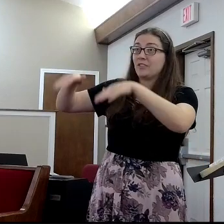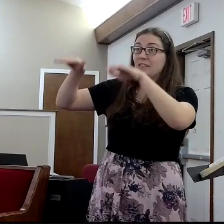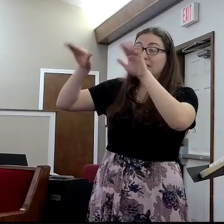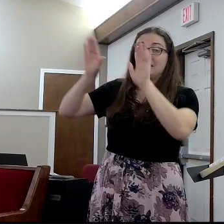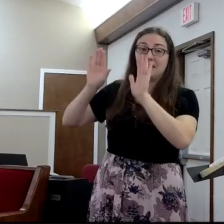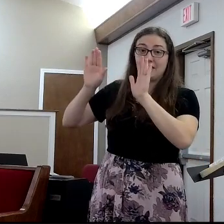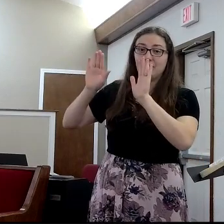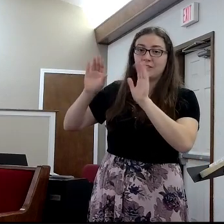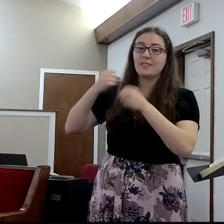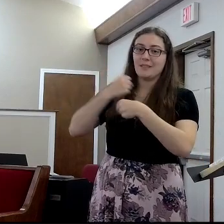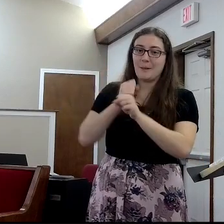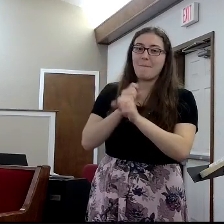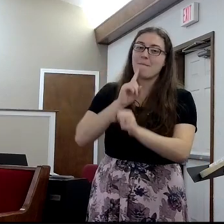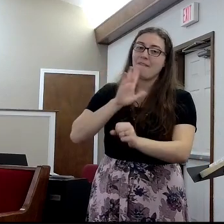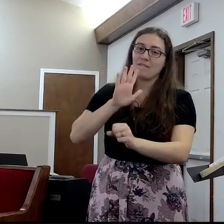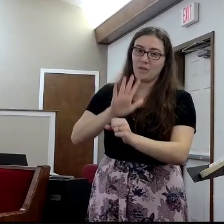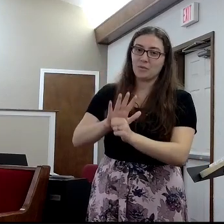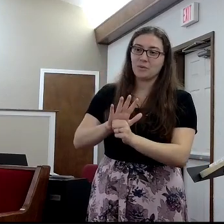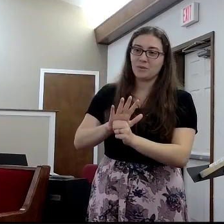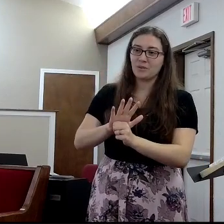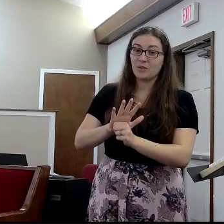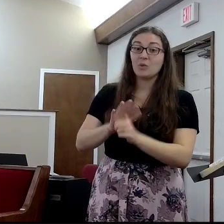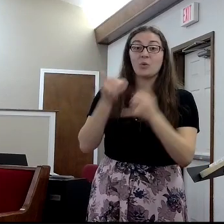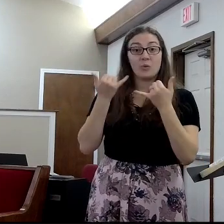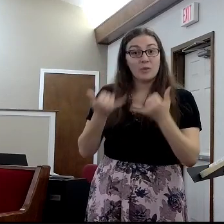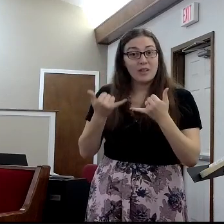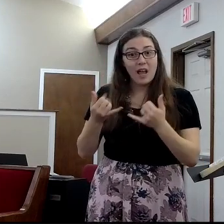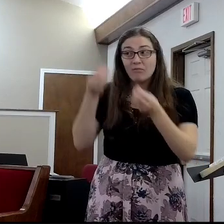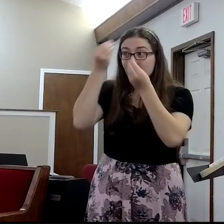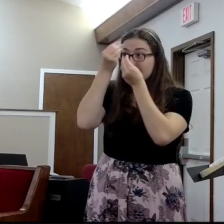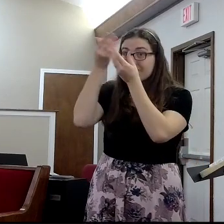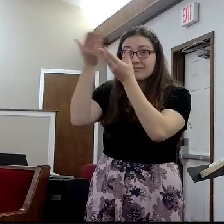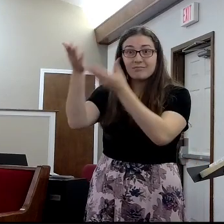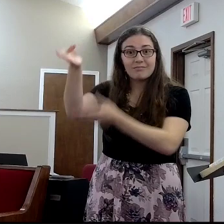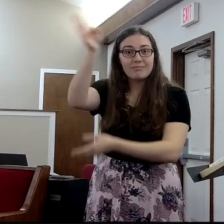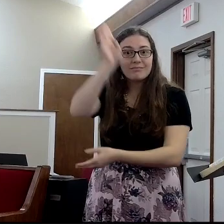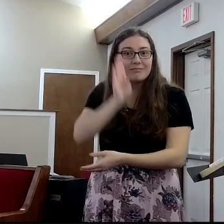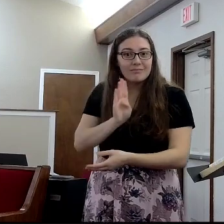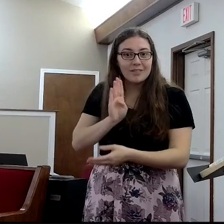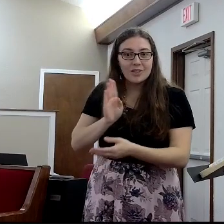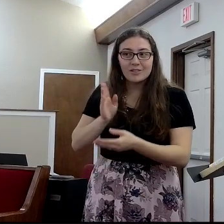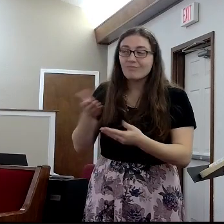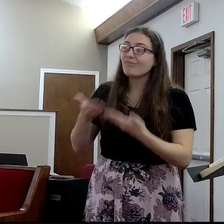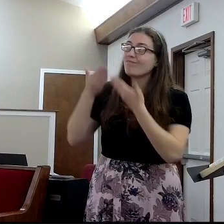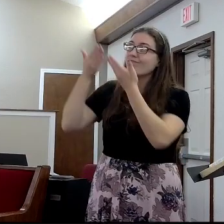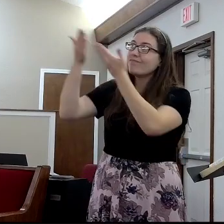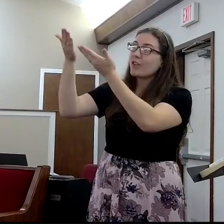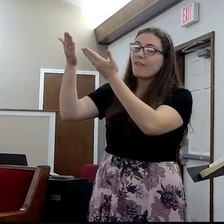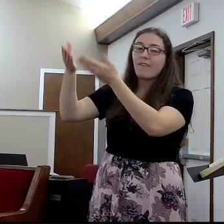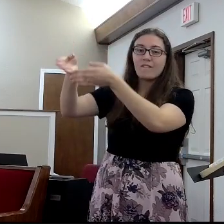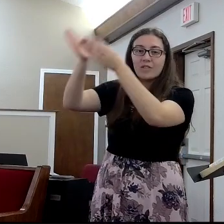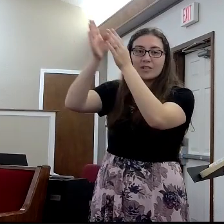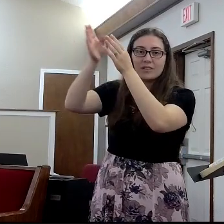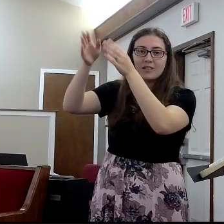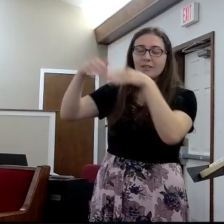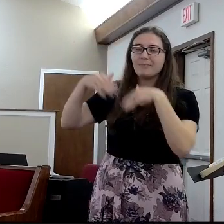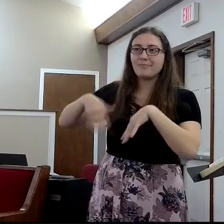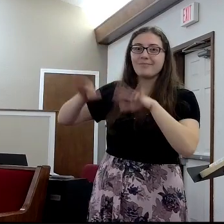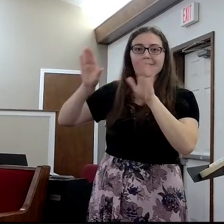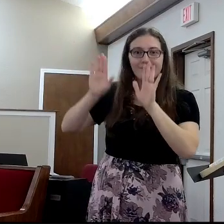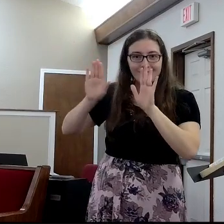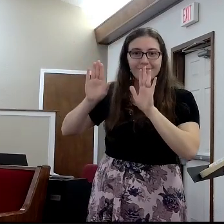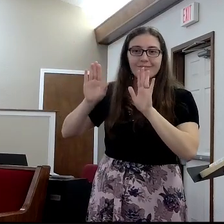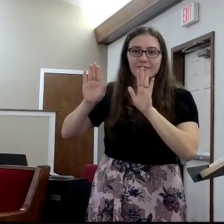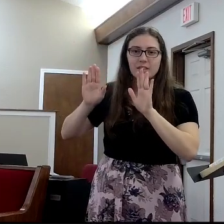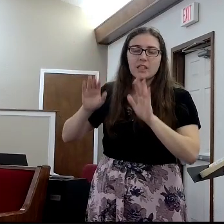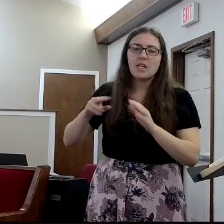exceedingly and offered a sacrifice unto the Lord and made vows. So the mariners now follow in obedience unto the Lord, and they offer a